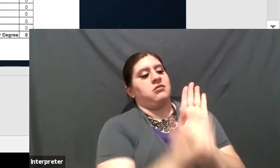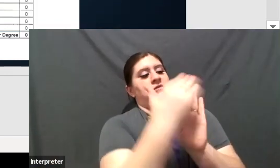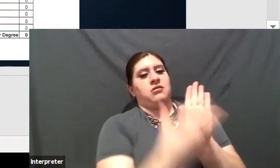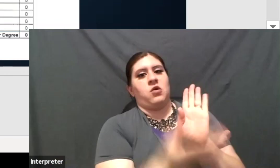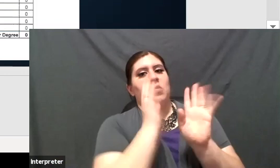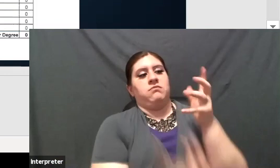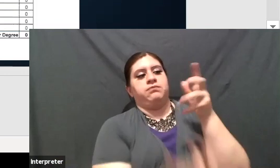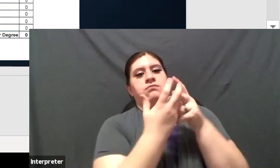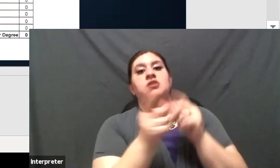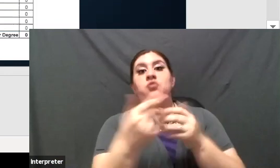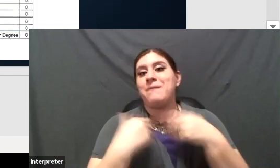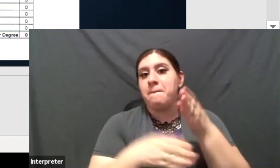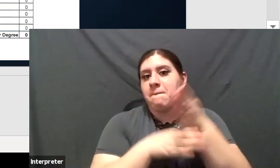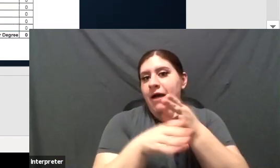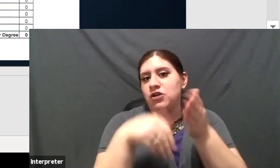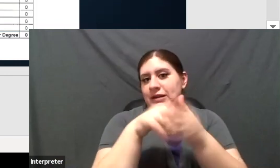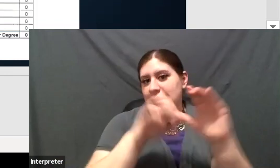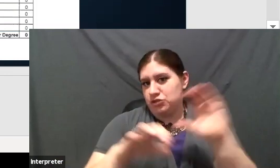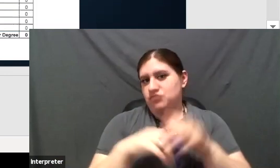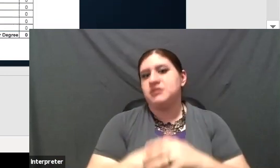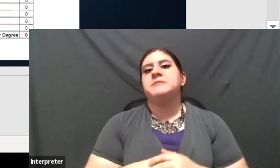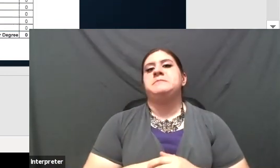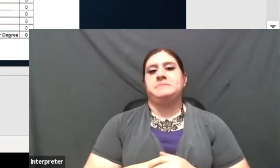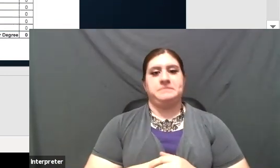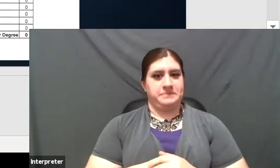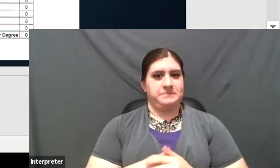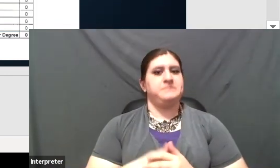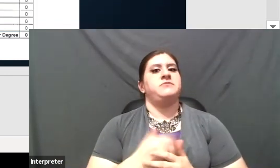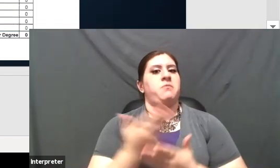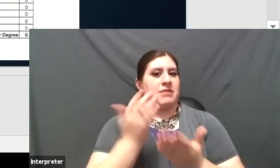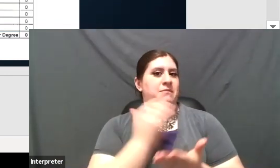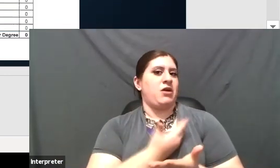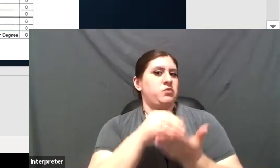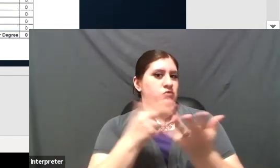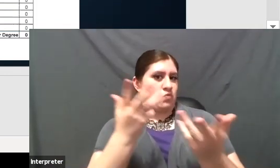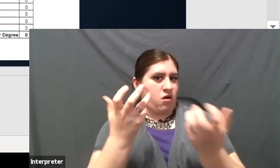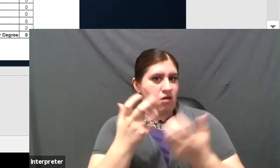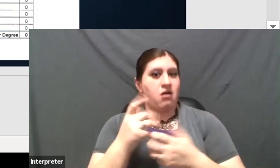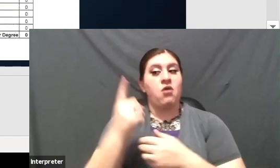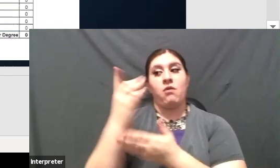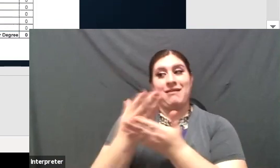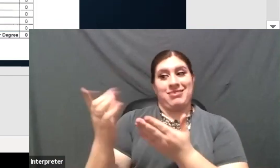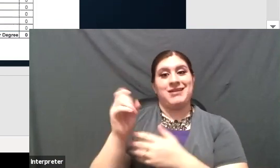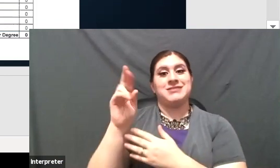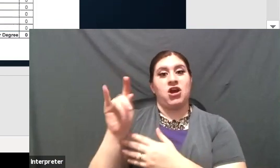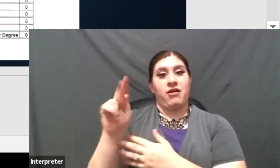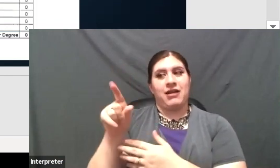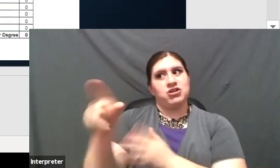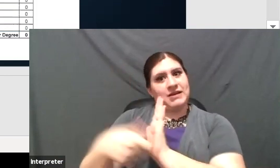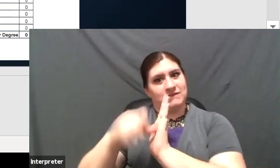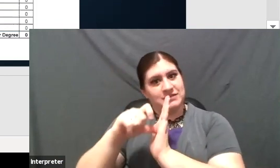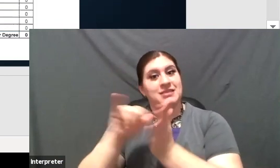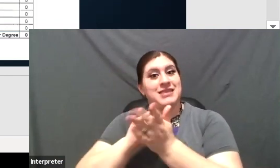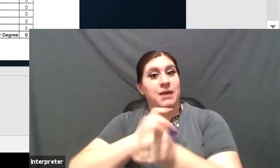minor in chemistry. Yeah, exactly. Some students are interested in. So one of the things that Dr. Christensen is emphasizing there is that the